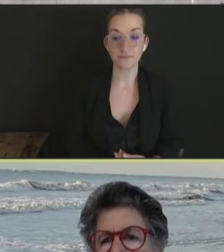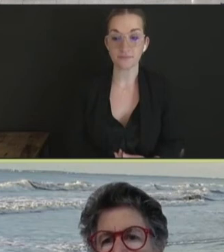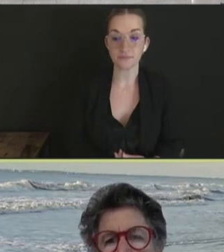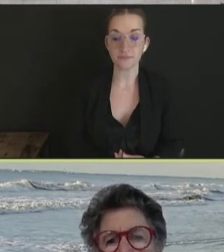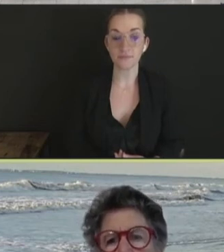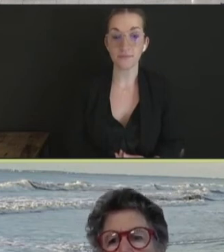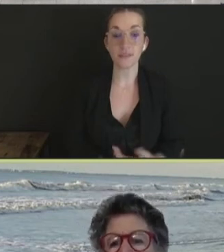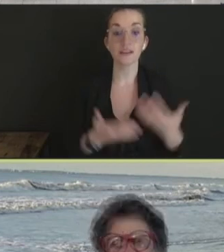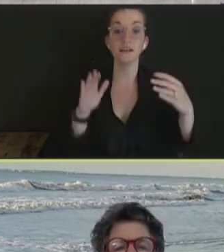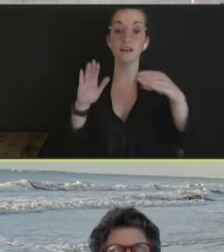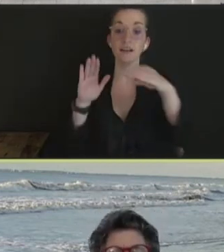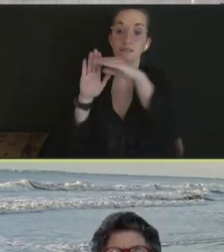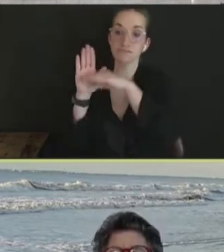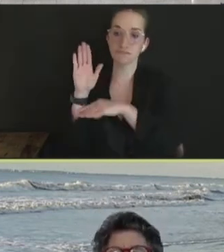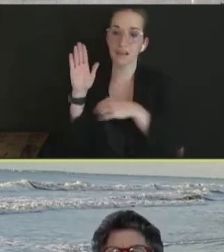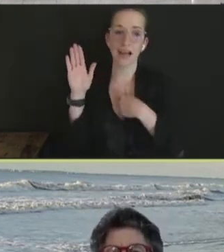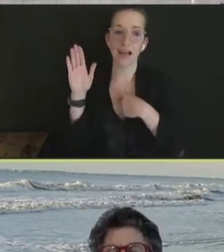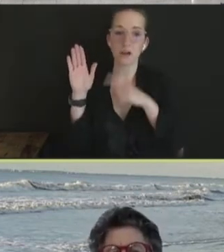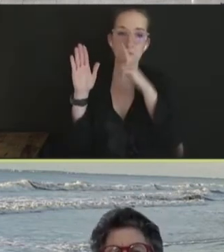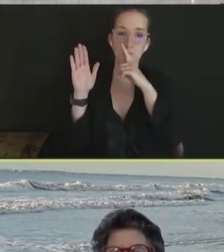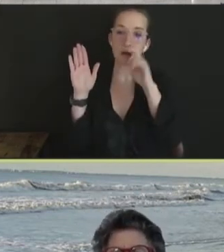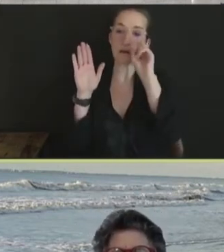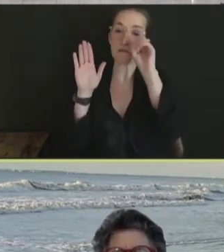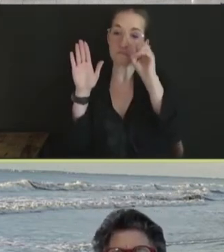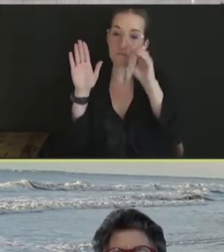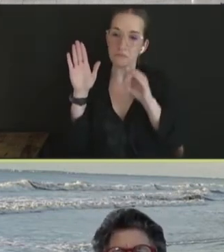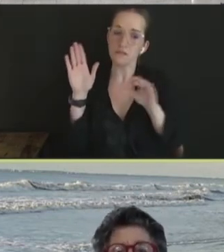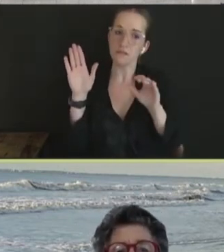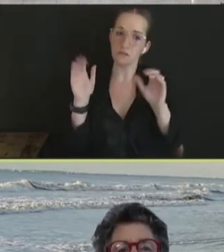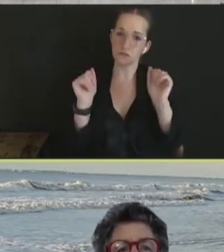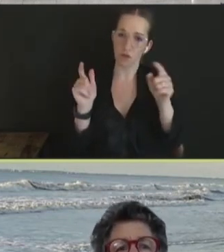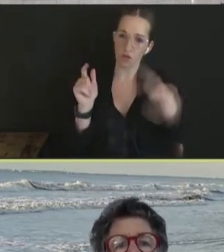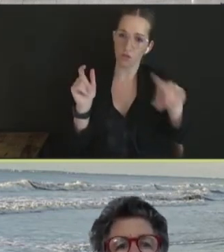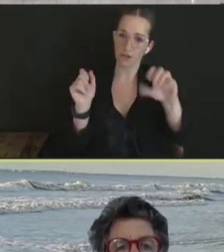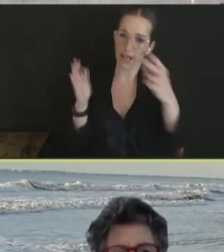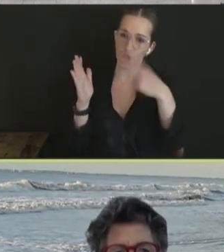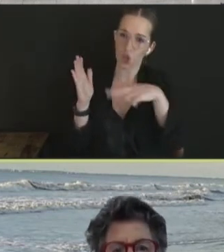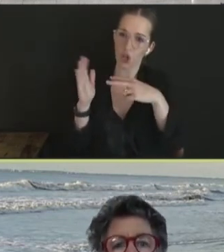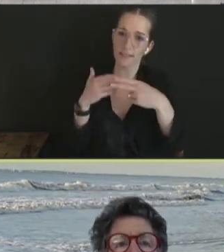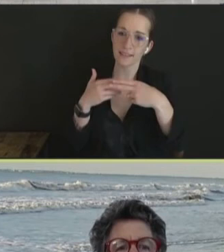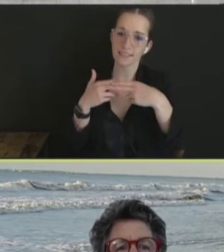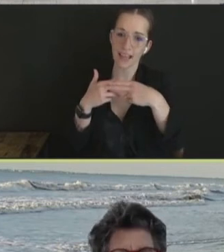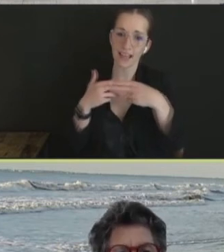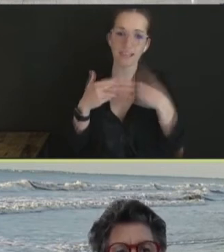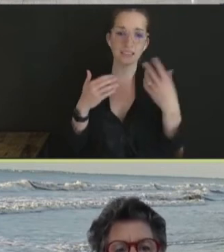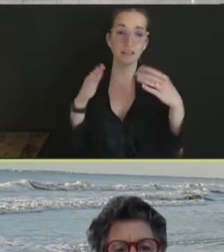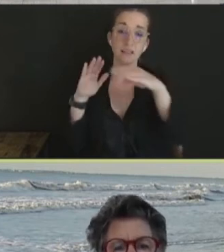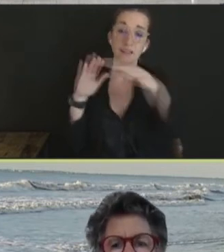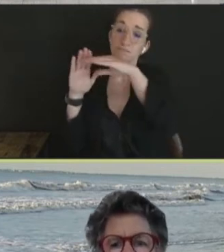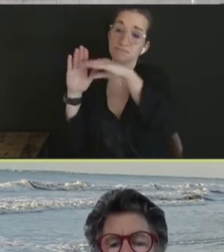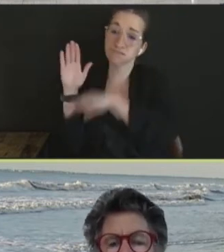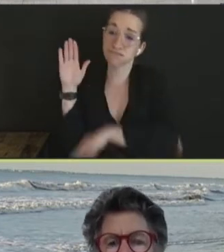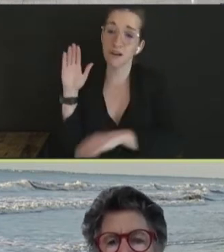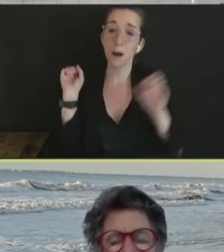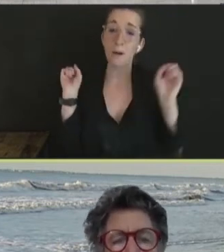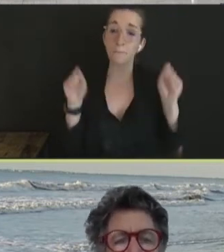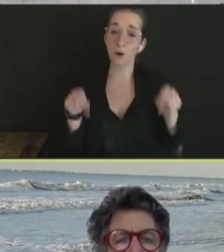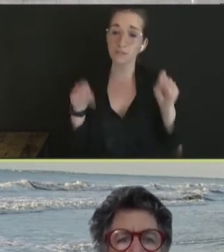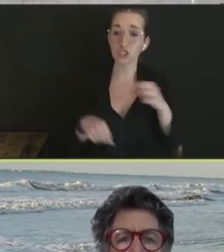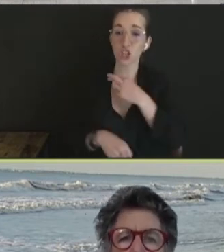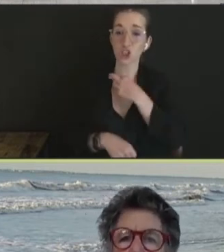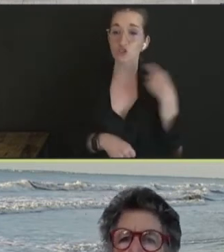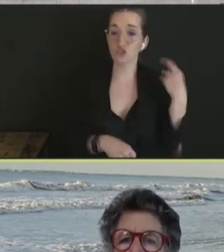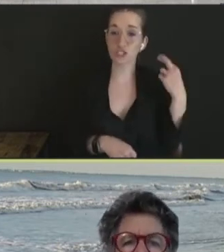Listed here, and we don't need to go through them because you all have the slides, are a gazillion potential risk factors that